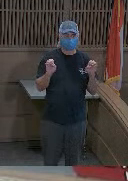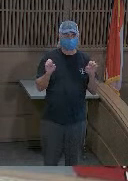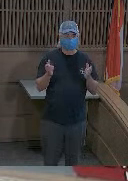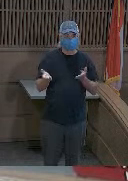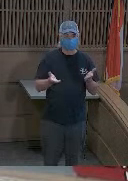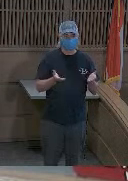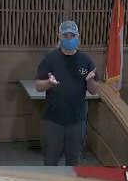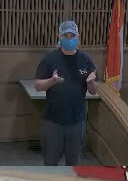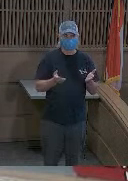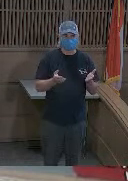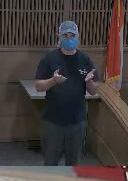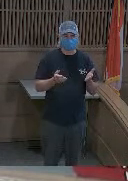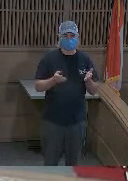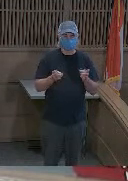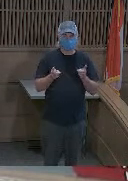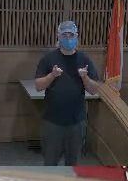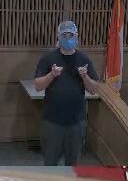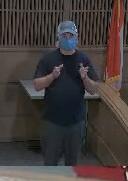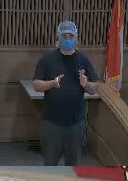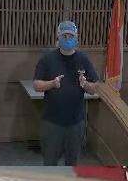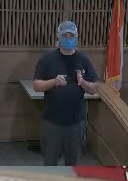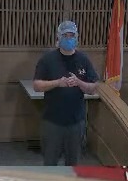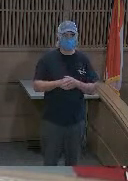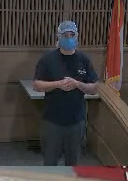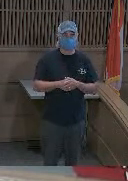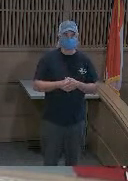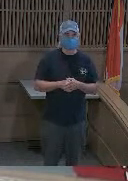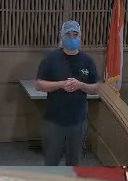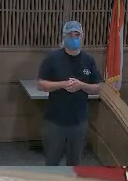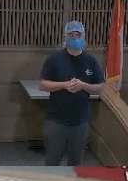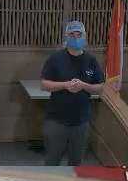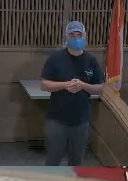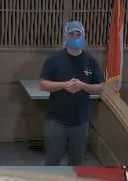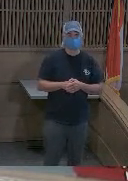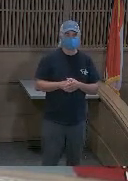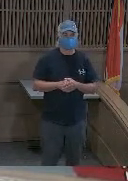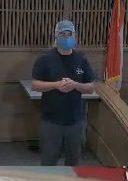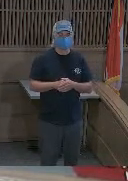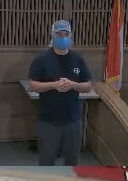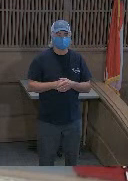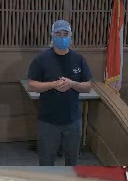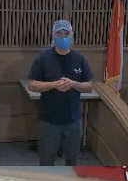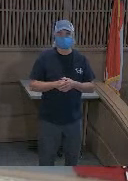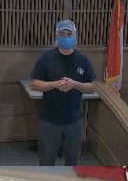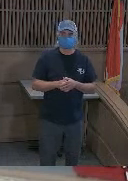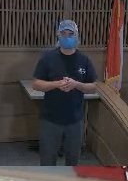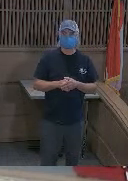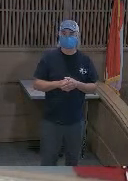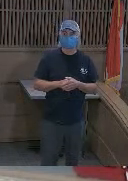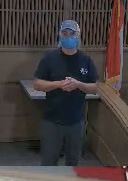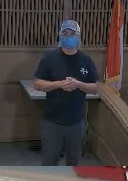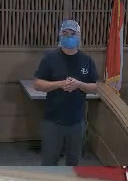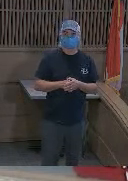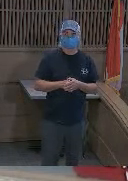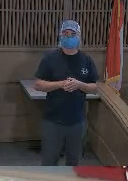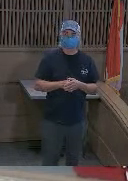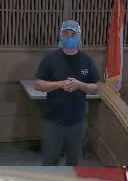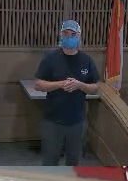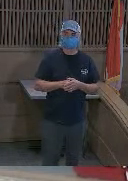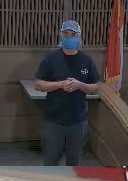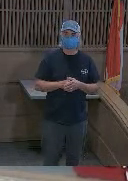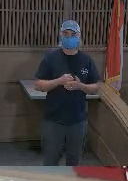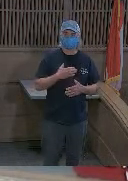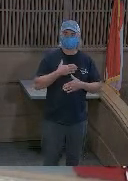Services Department. The director is here of the Dougherty County Emergency Medical Services. We're certainly glad to